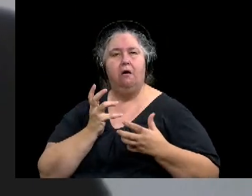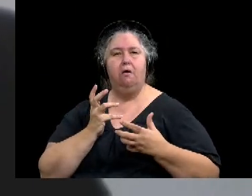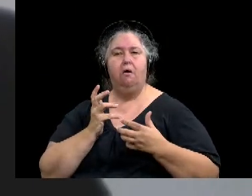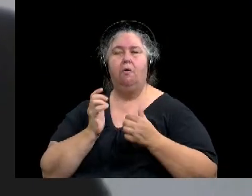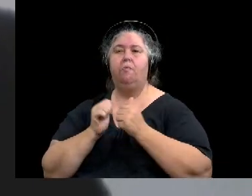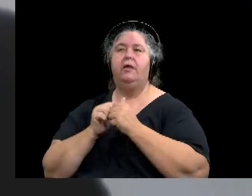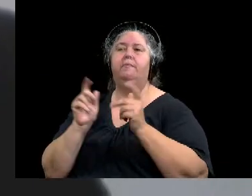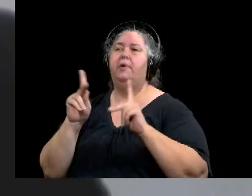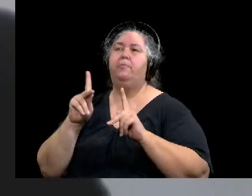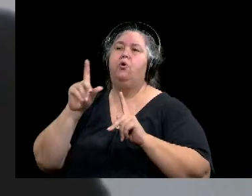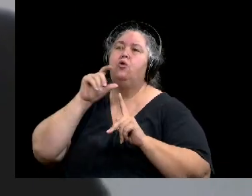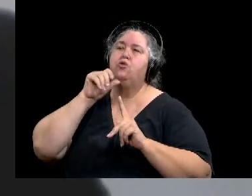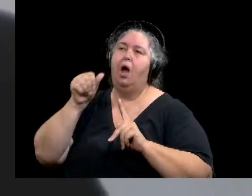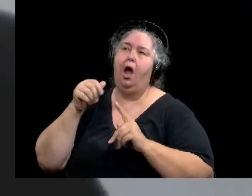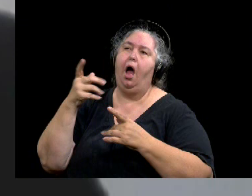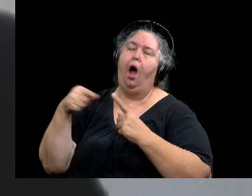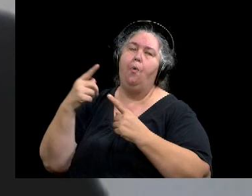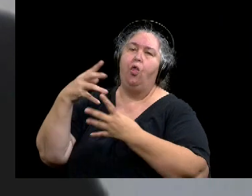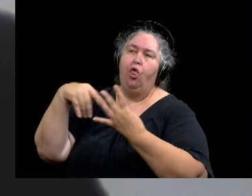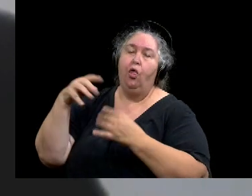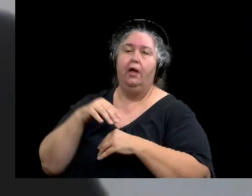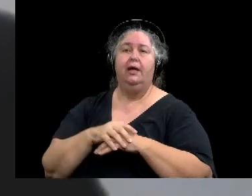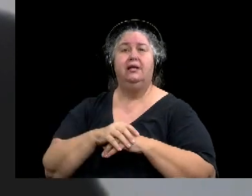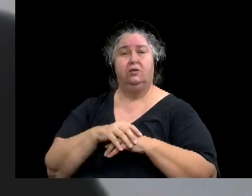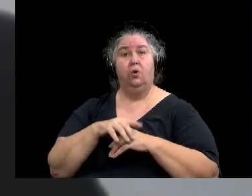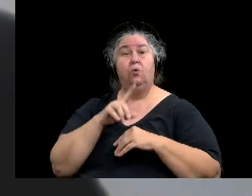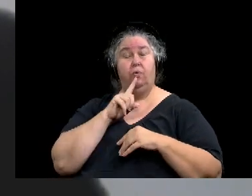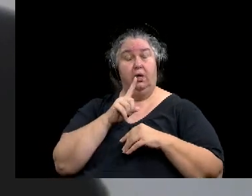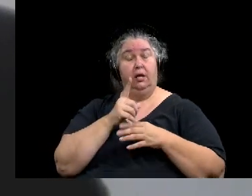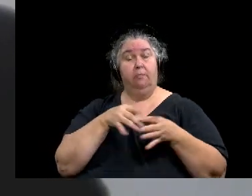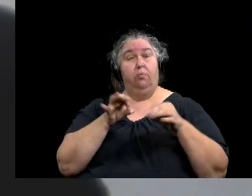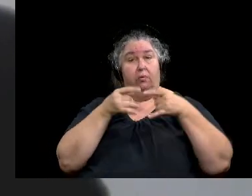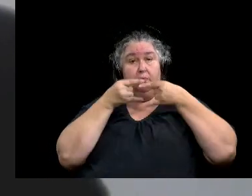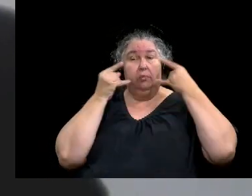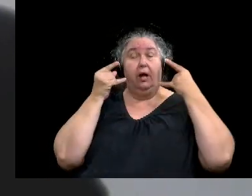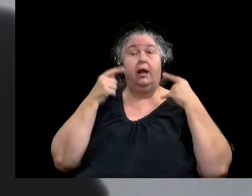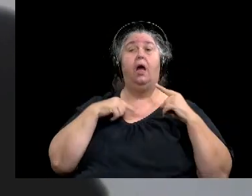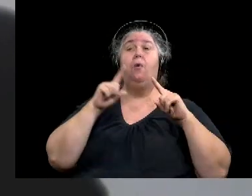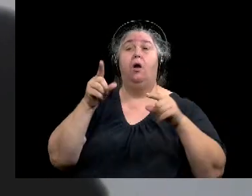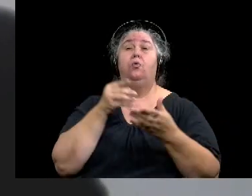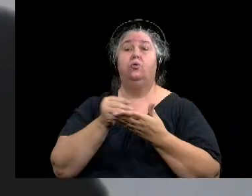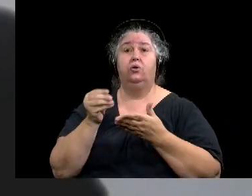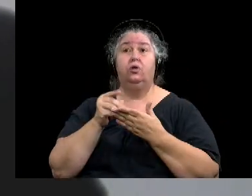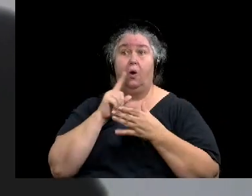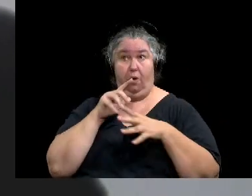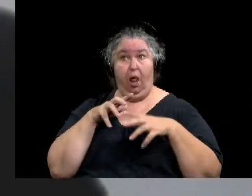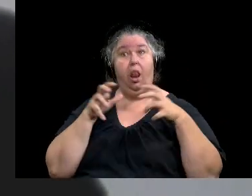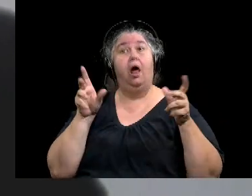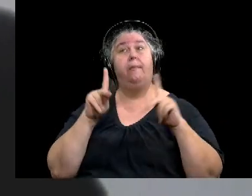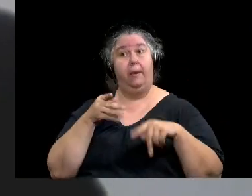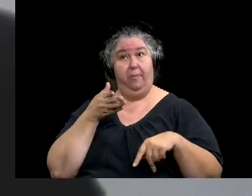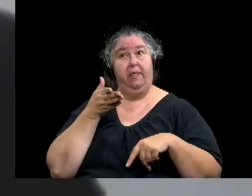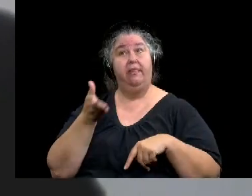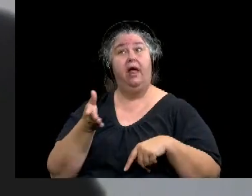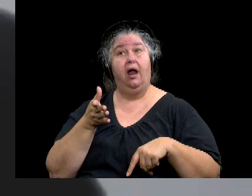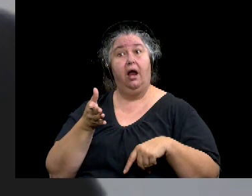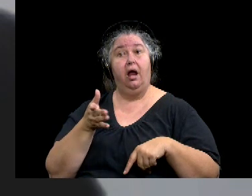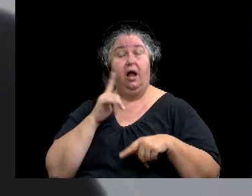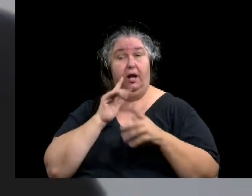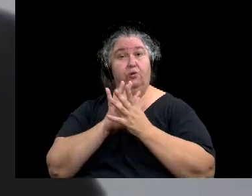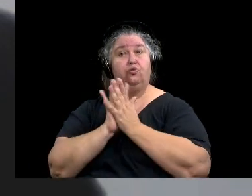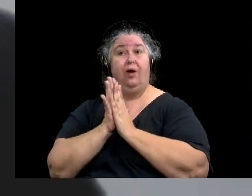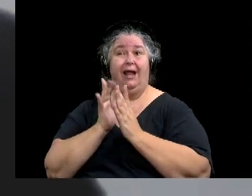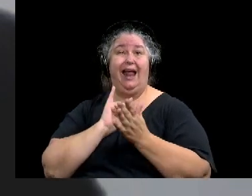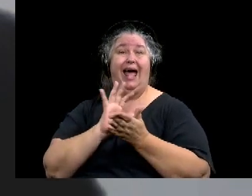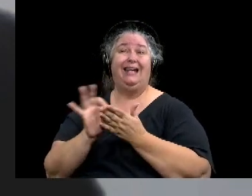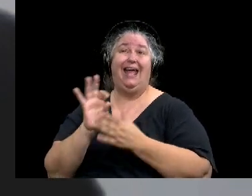There is certainly mask fatigue in the community. I was at the grocery store yesterday, and while there were a lot of people there and it was very crowded, I counted at